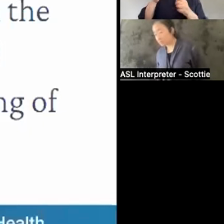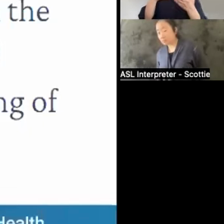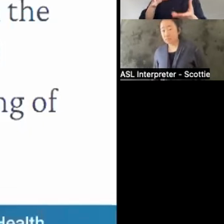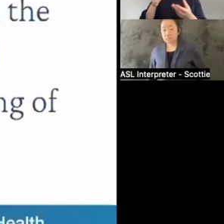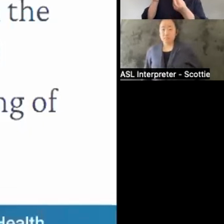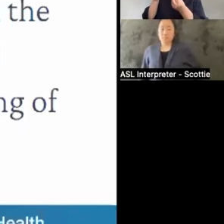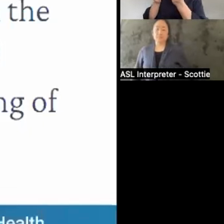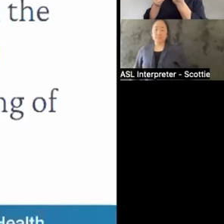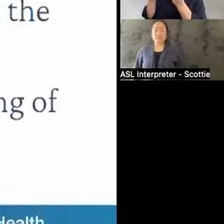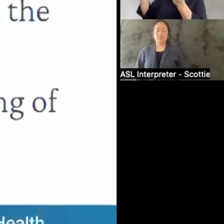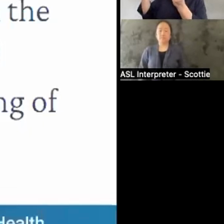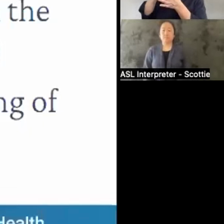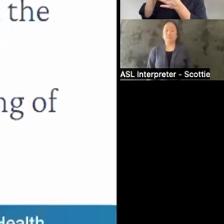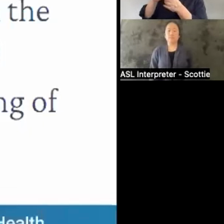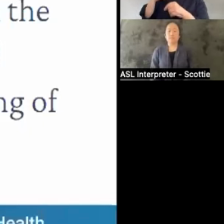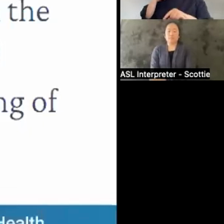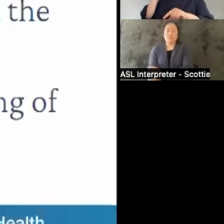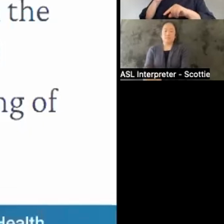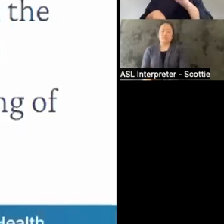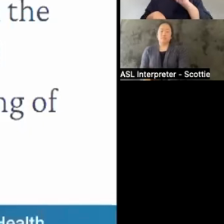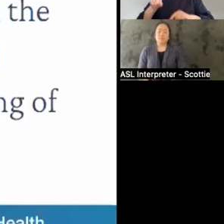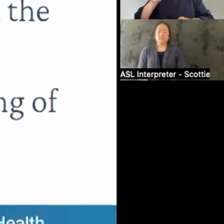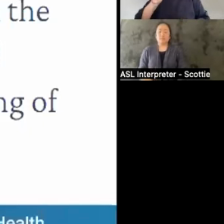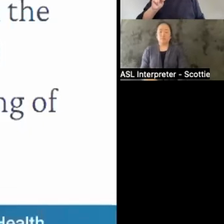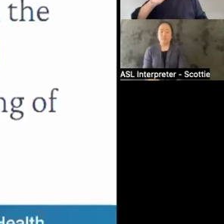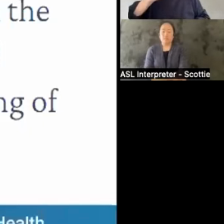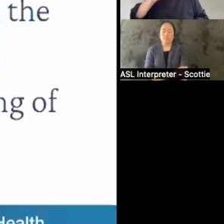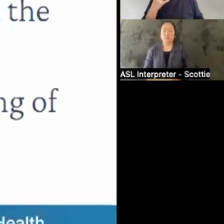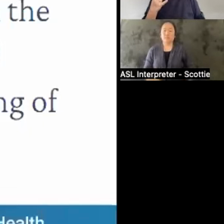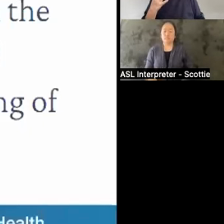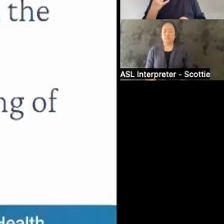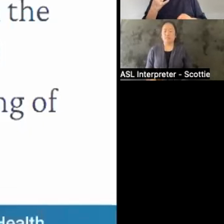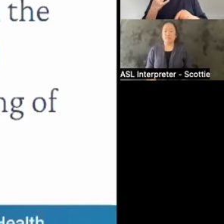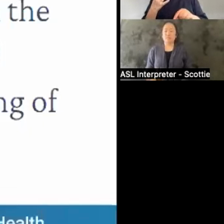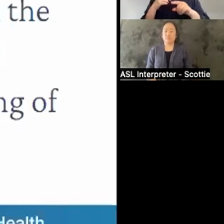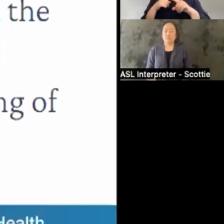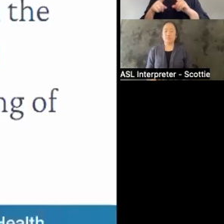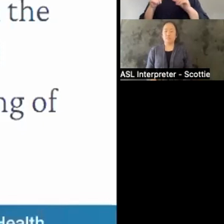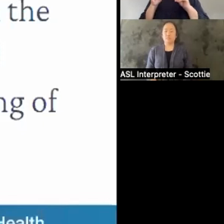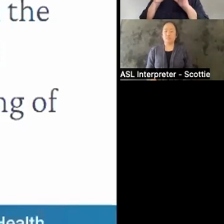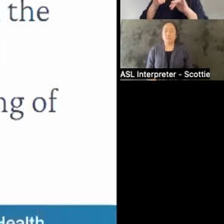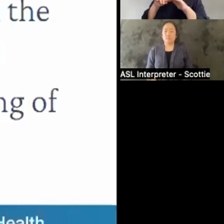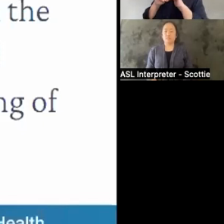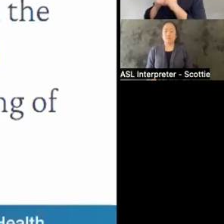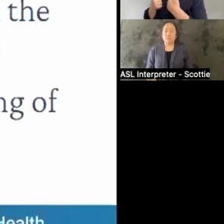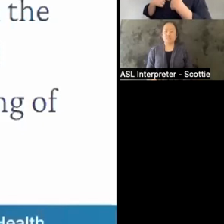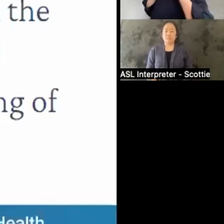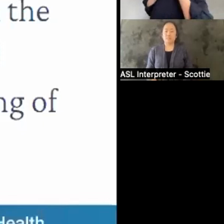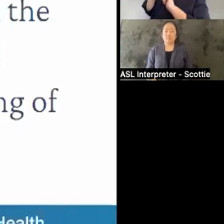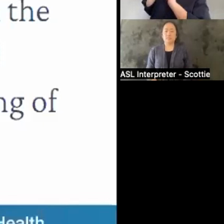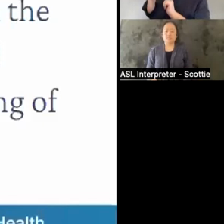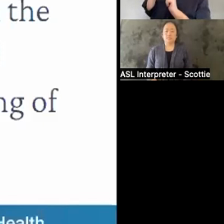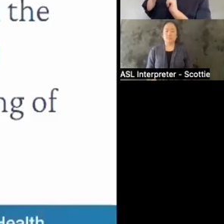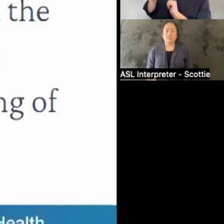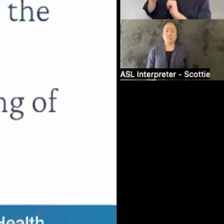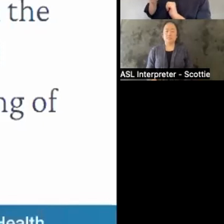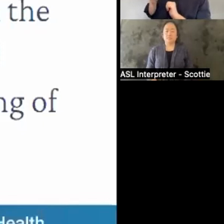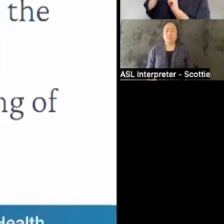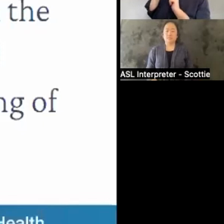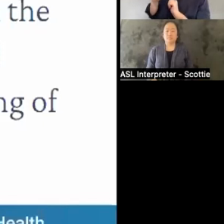I can't do the job. But in terms of here's how I can navigate things, and if I can not be required